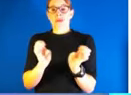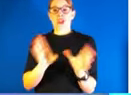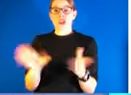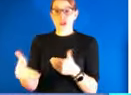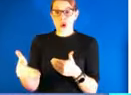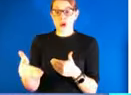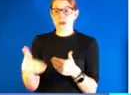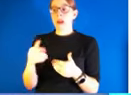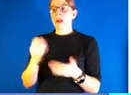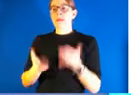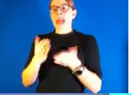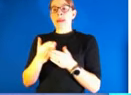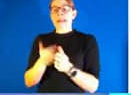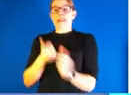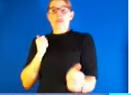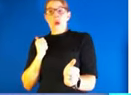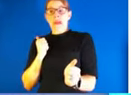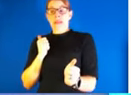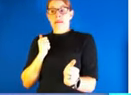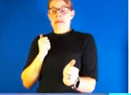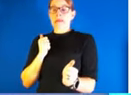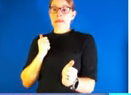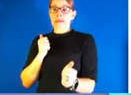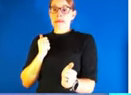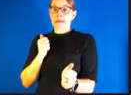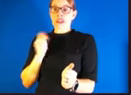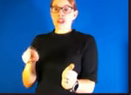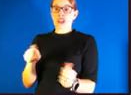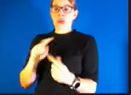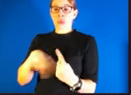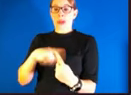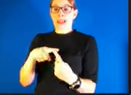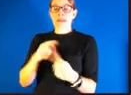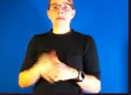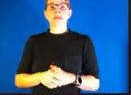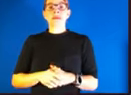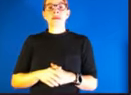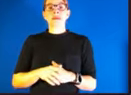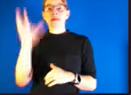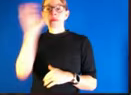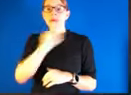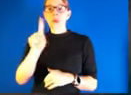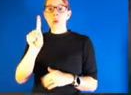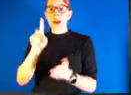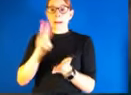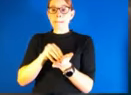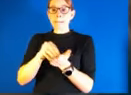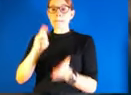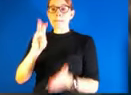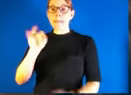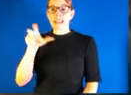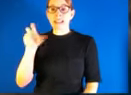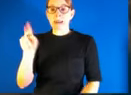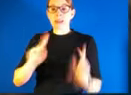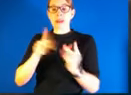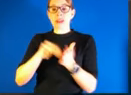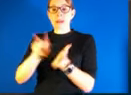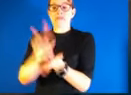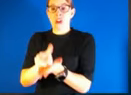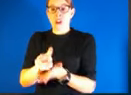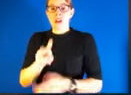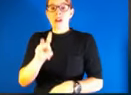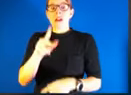to just avoid it at all and stay safe. So we know that an estimated 1 million people slip and fall every year nationwide due to ice